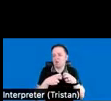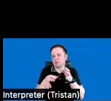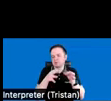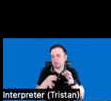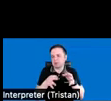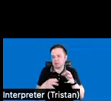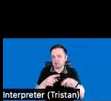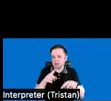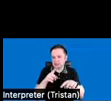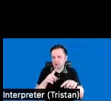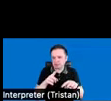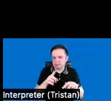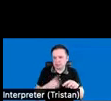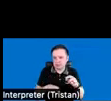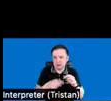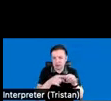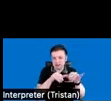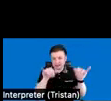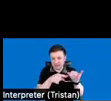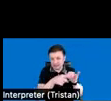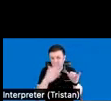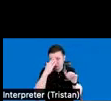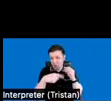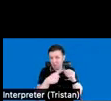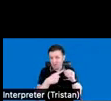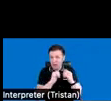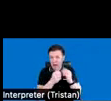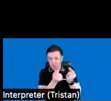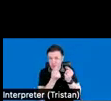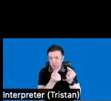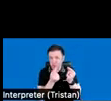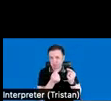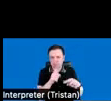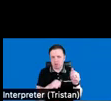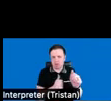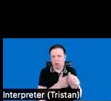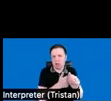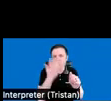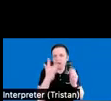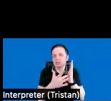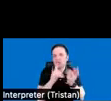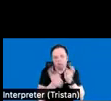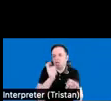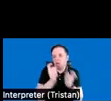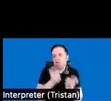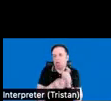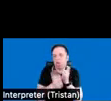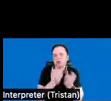old systems, which they are actually familiar with, as technology keep changing and system become obsolete.